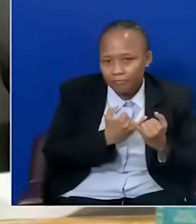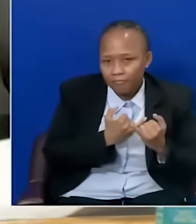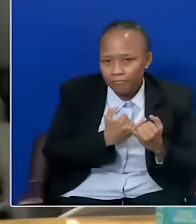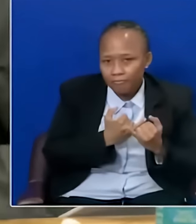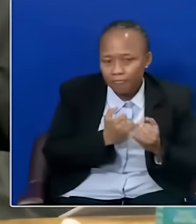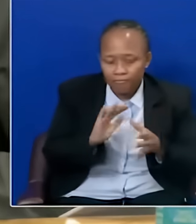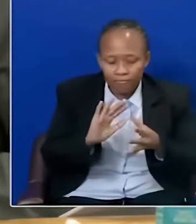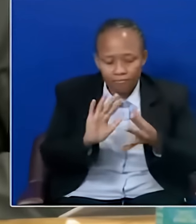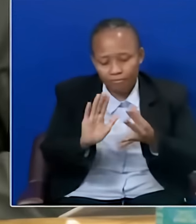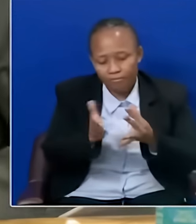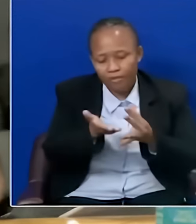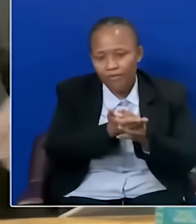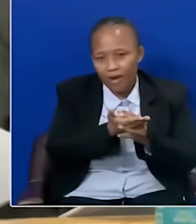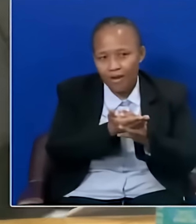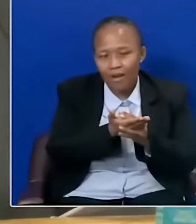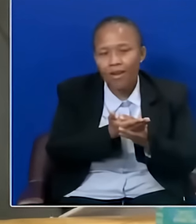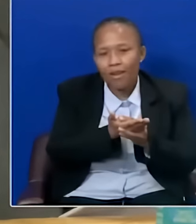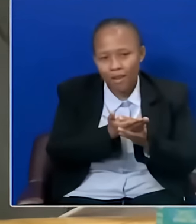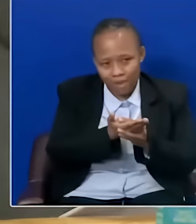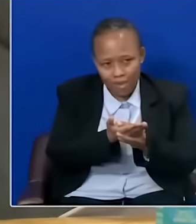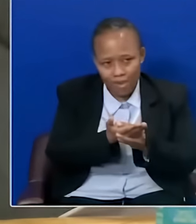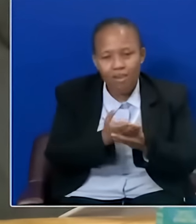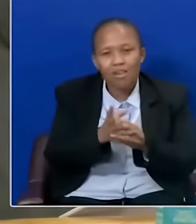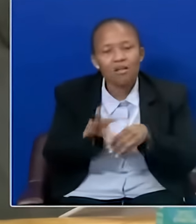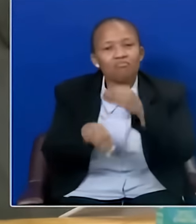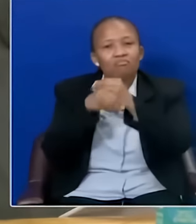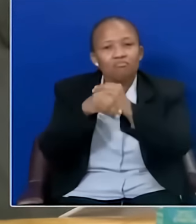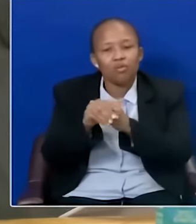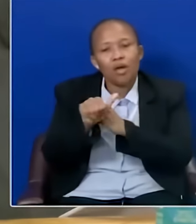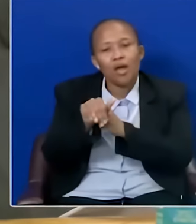ABIS on 6 September before he